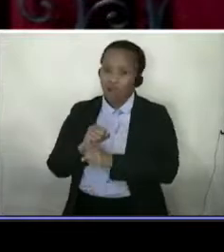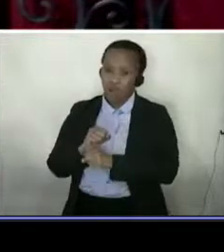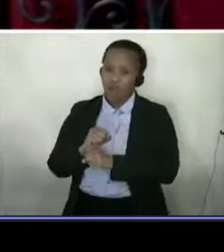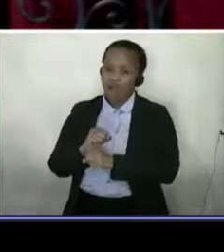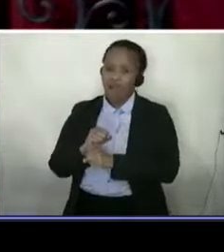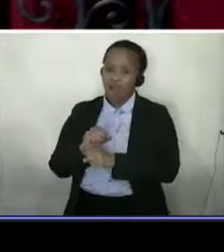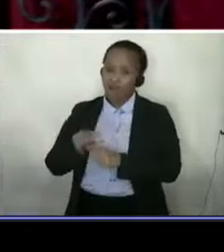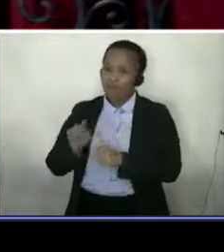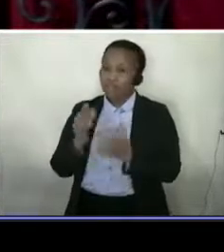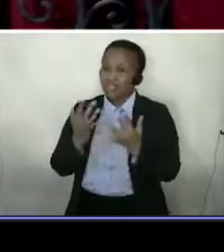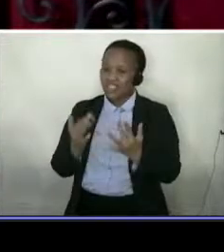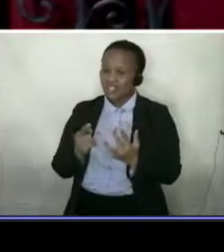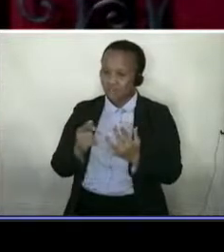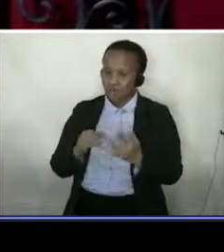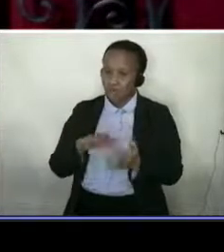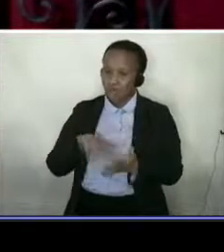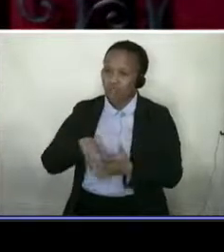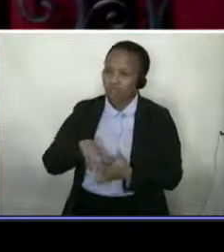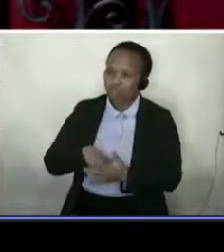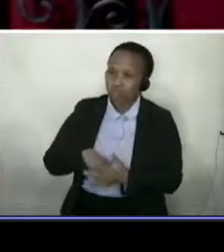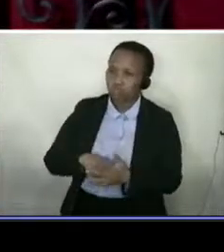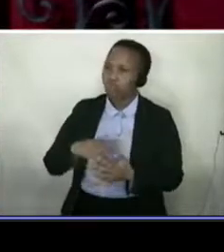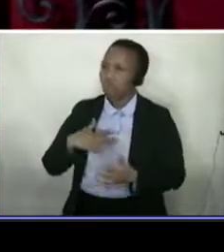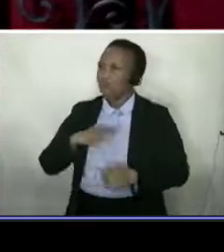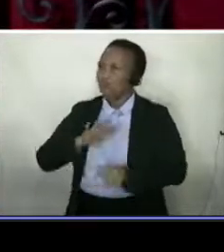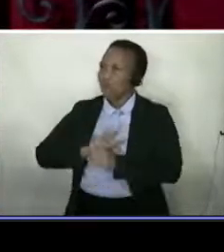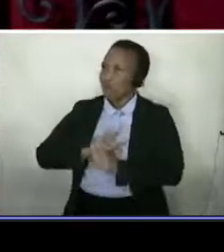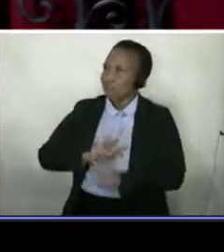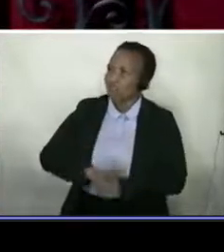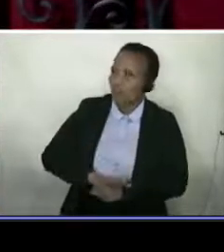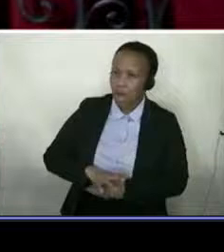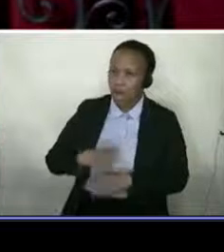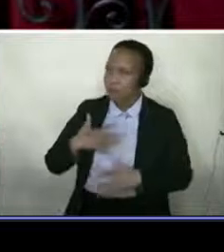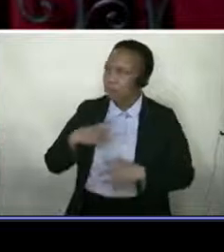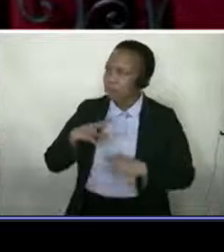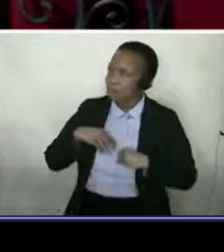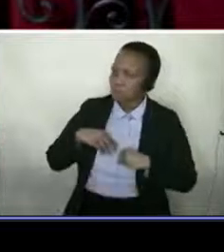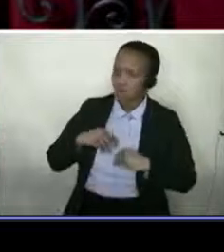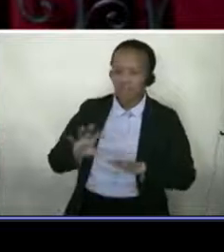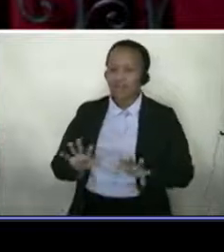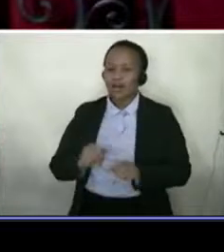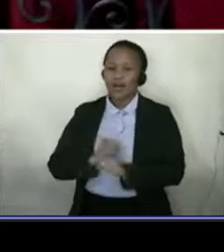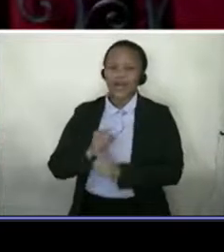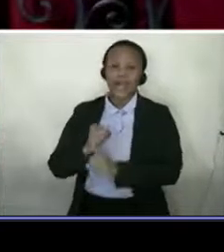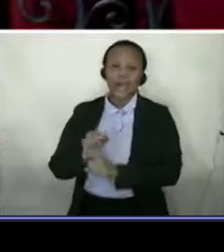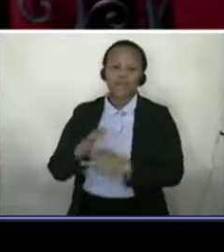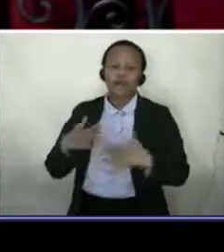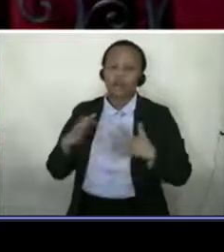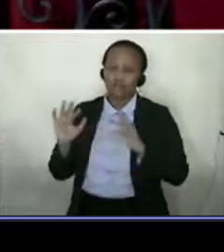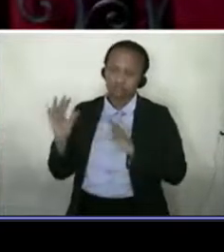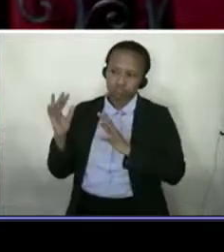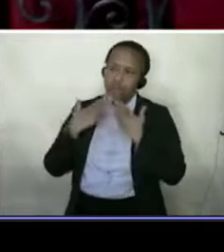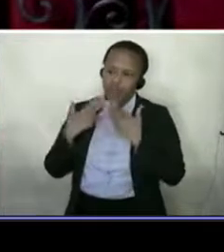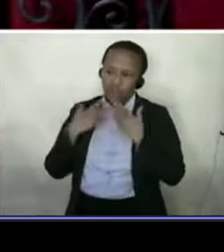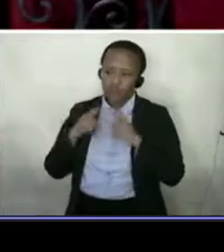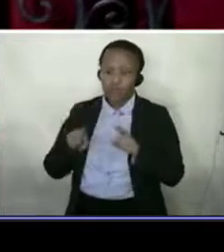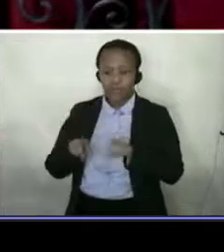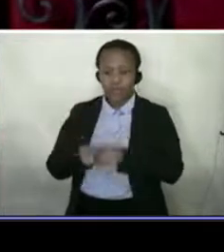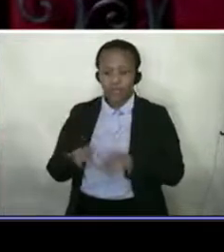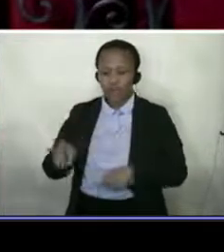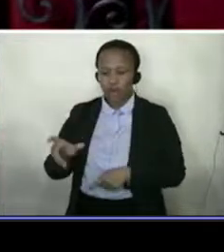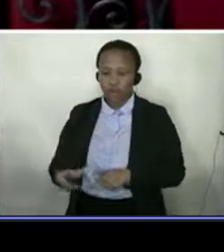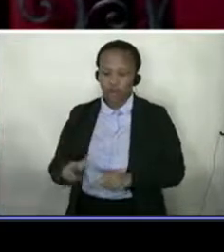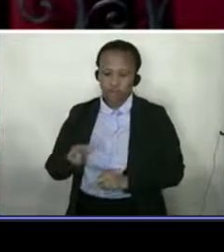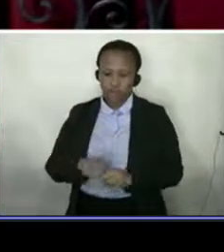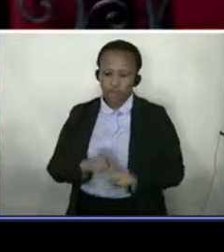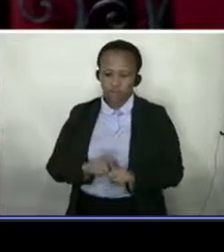any pressure and pursue the handling of the provincial purse with justice and objectiveness. I also wish to thank our Scopa chairperson,